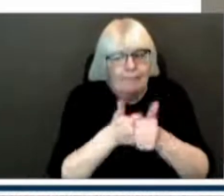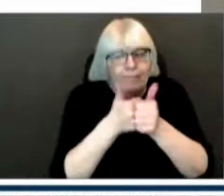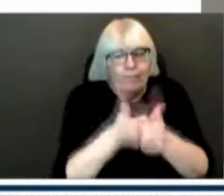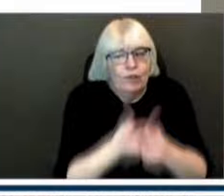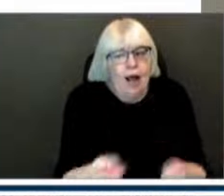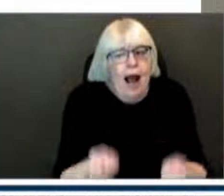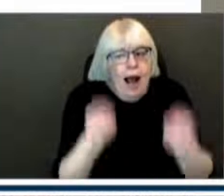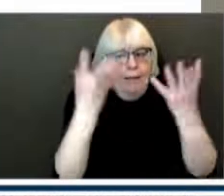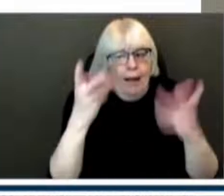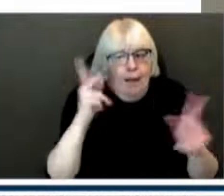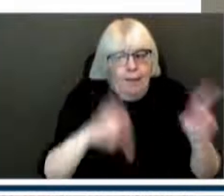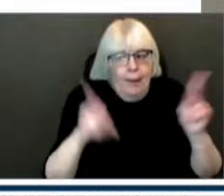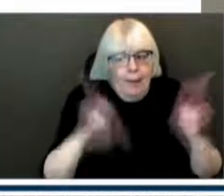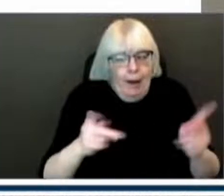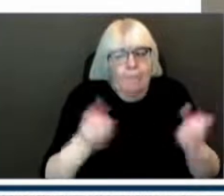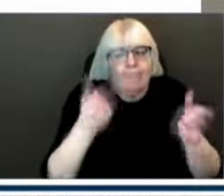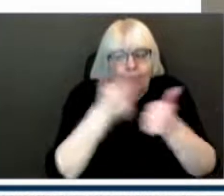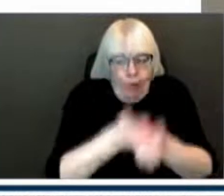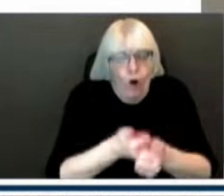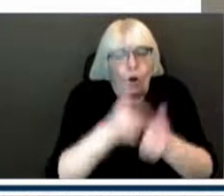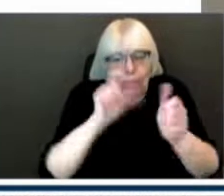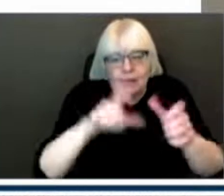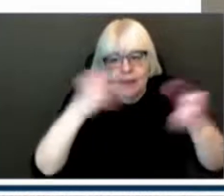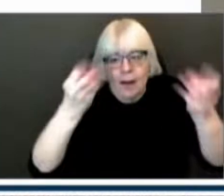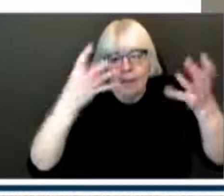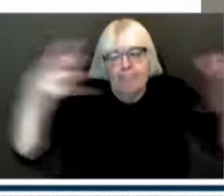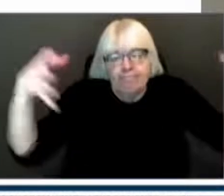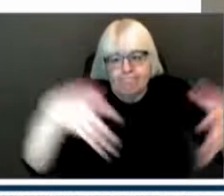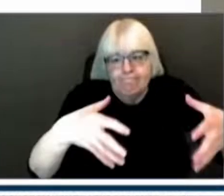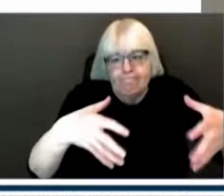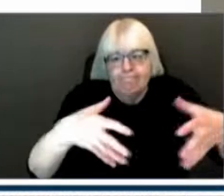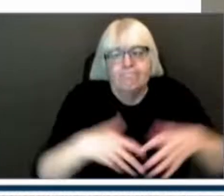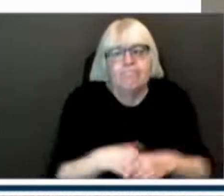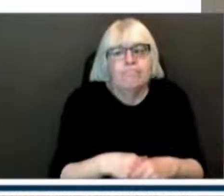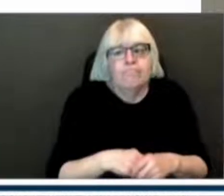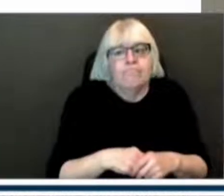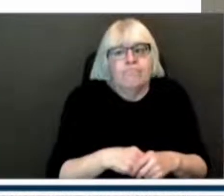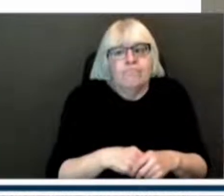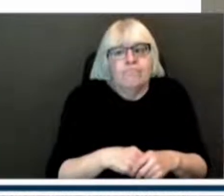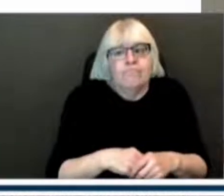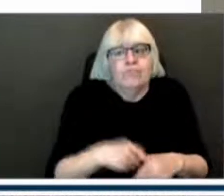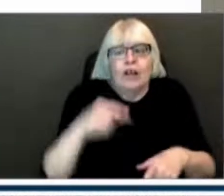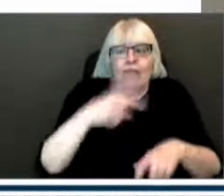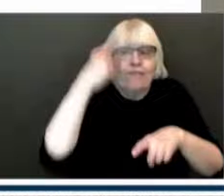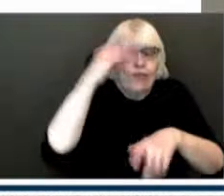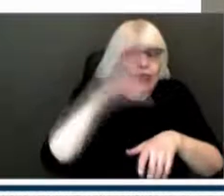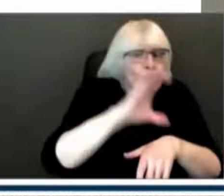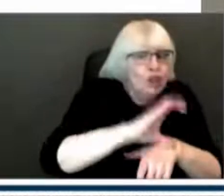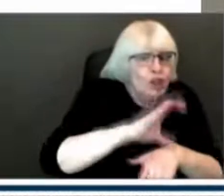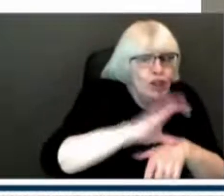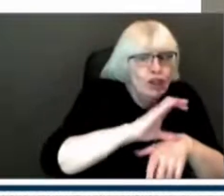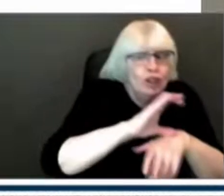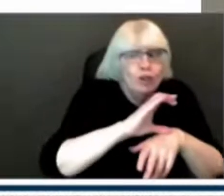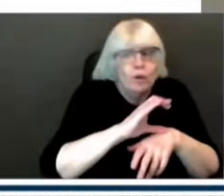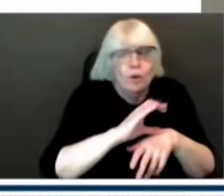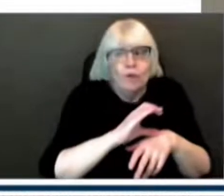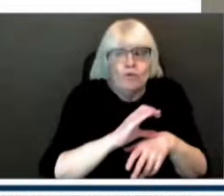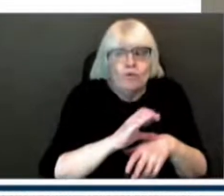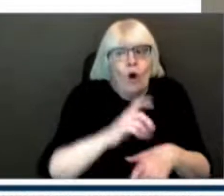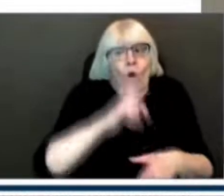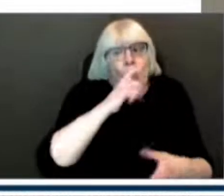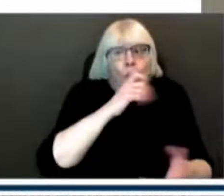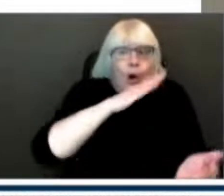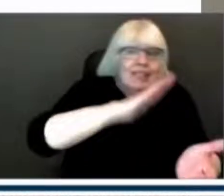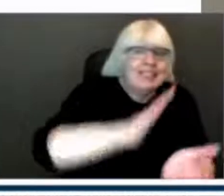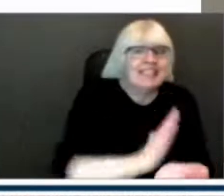And that formal gathering limit will also apply to regular faith services. Performers like choirs will follow the limit for arts and